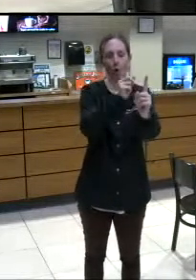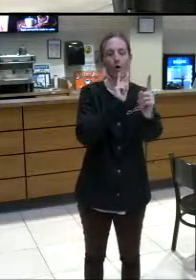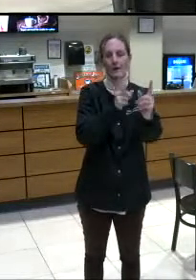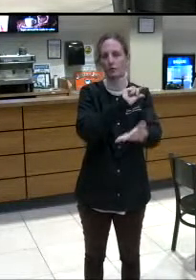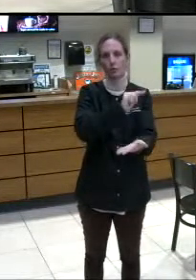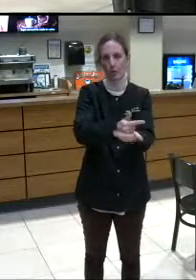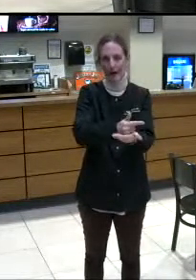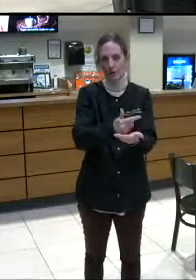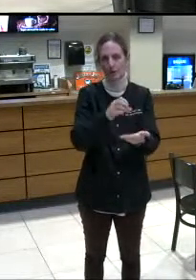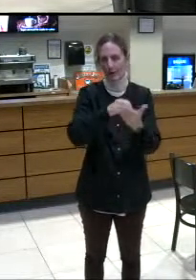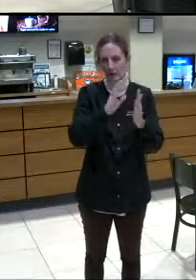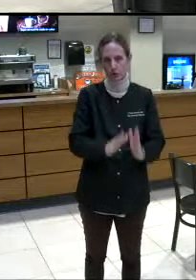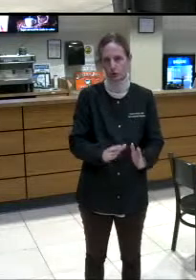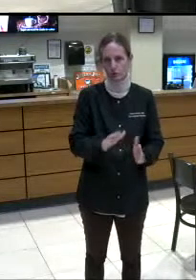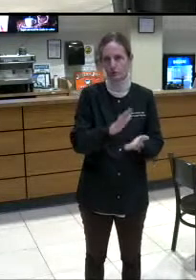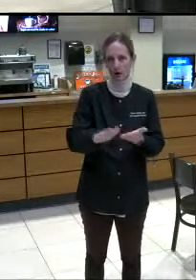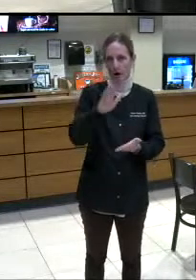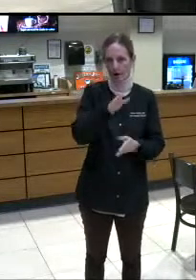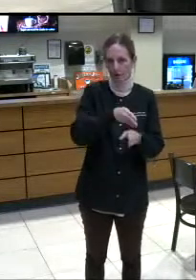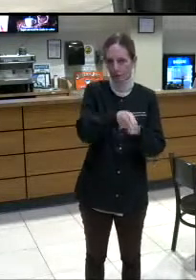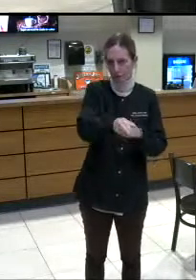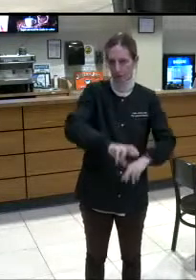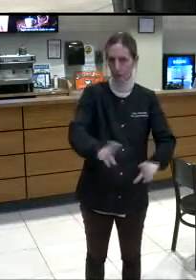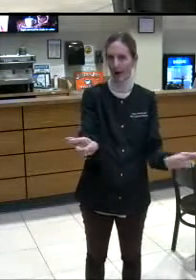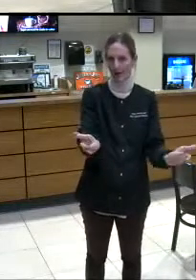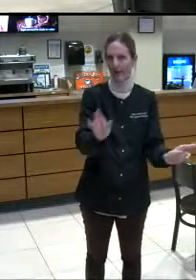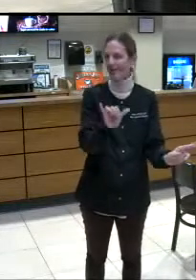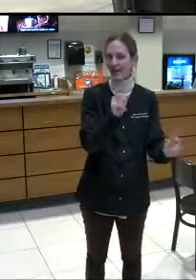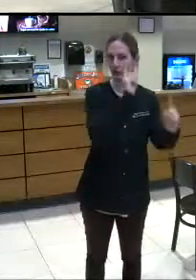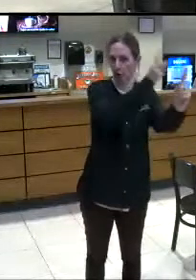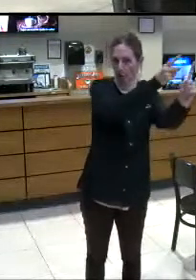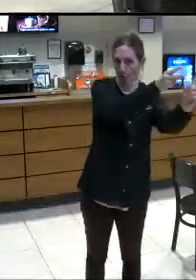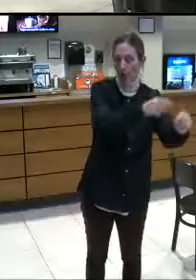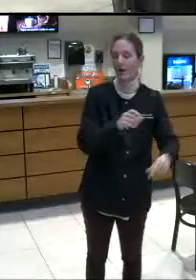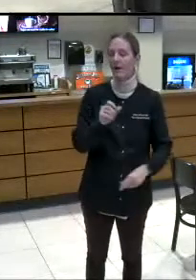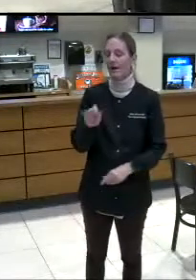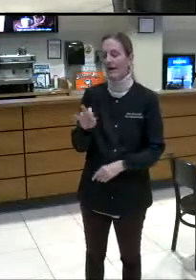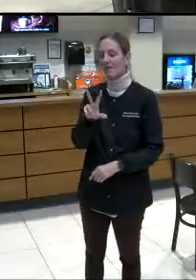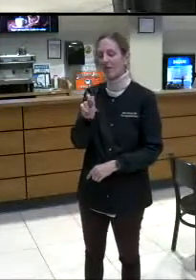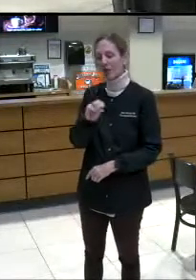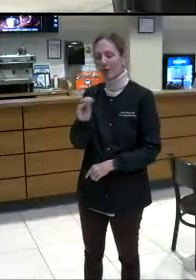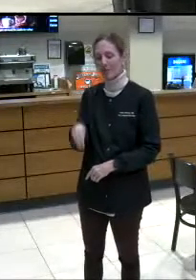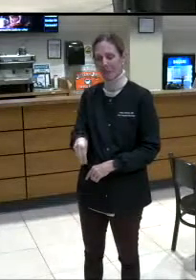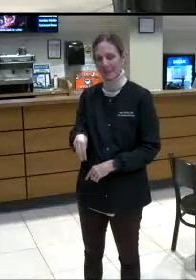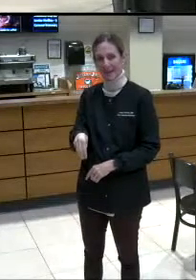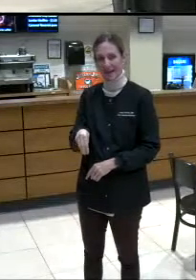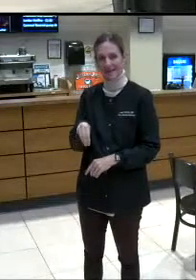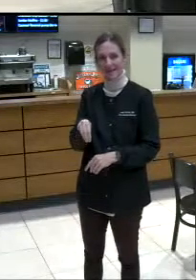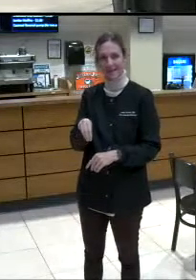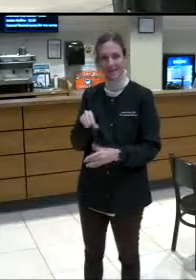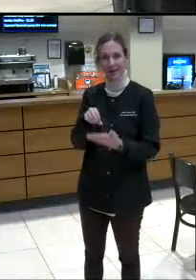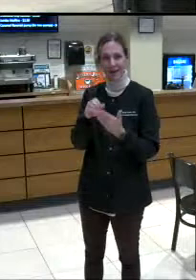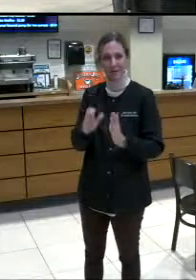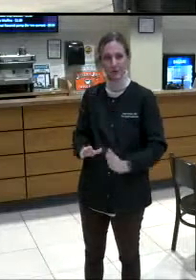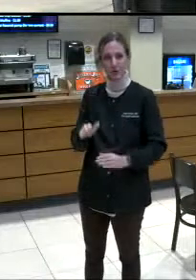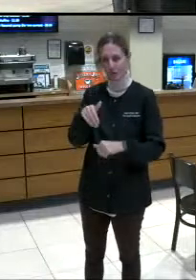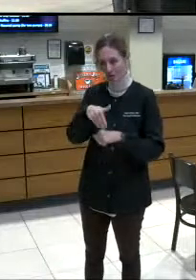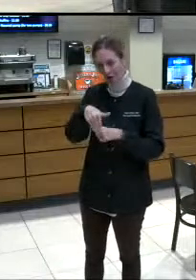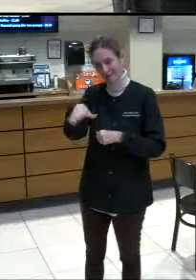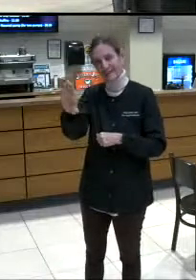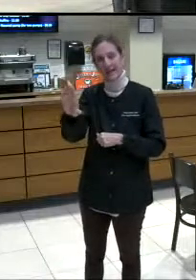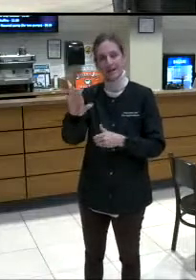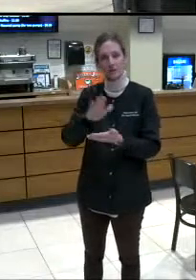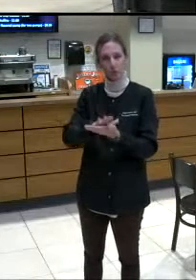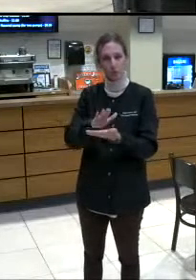graduate students college and career ready, if we're only sending 30% of students to school who don't have to